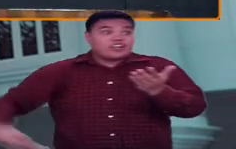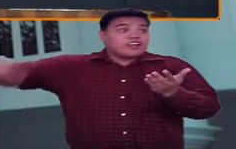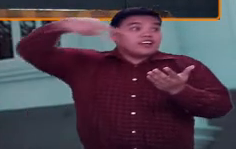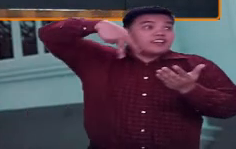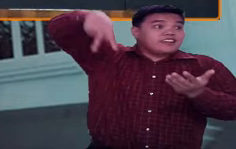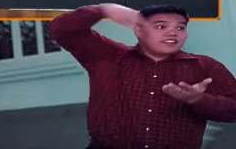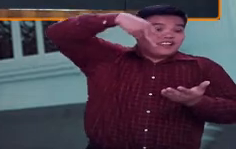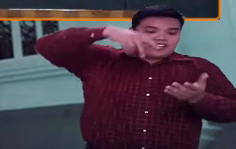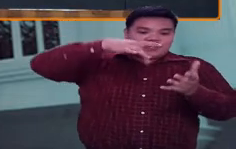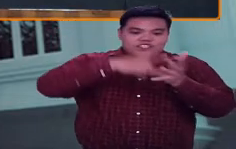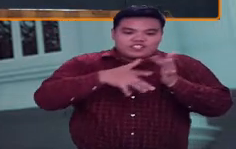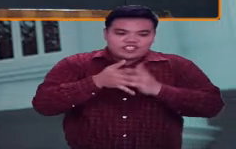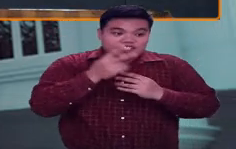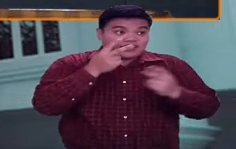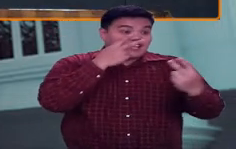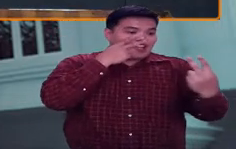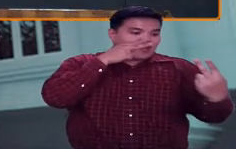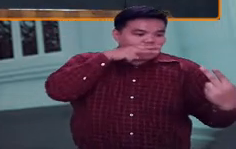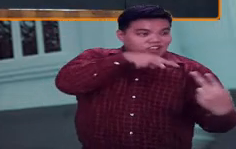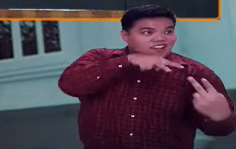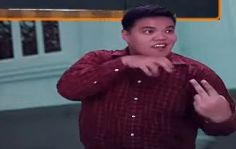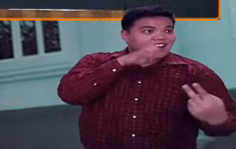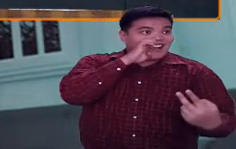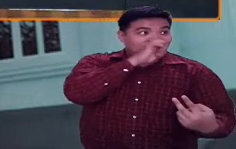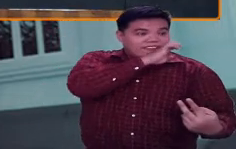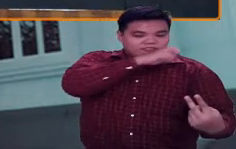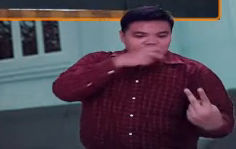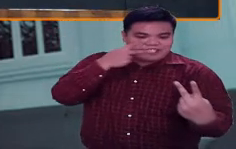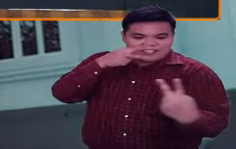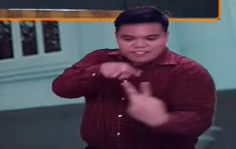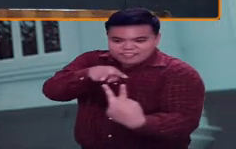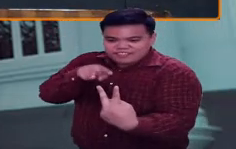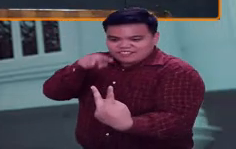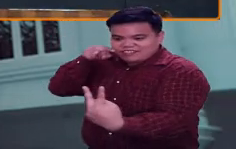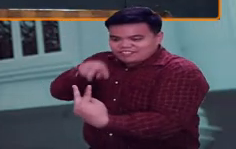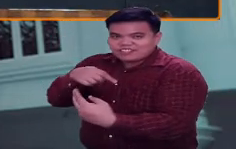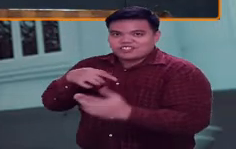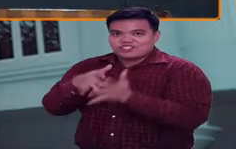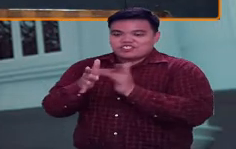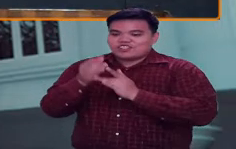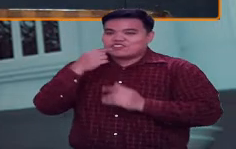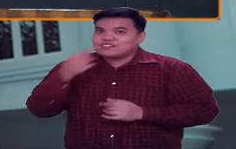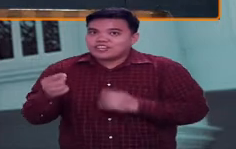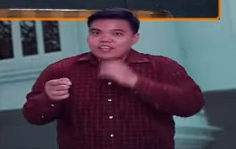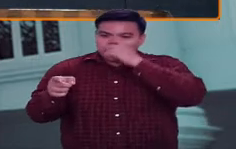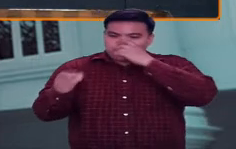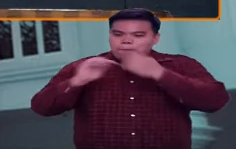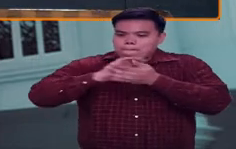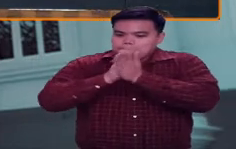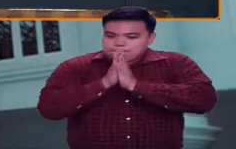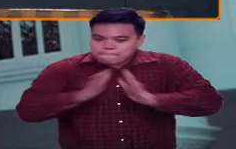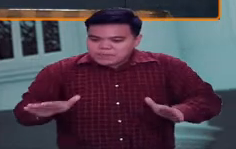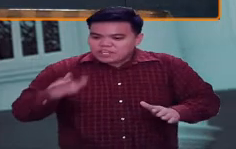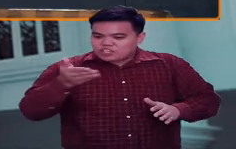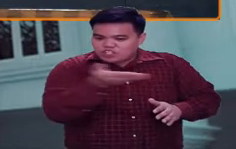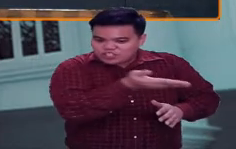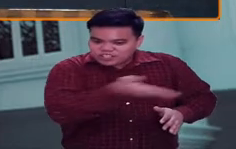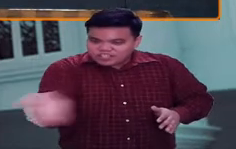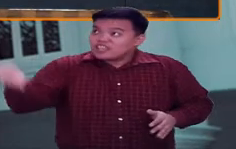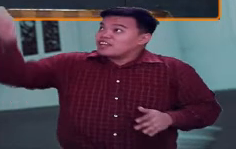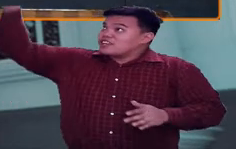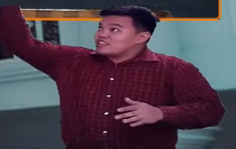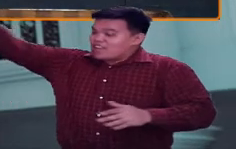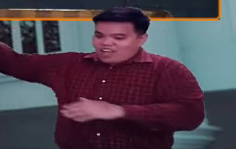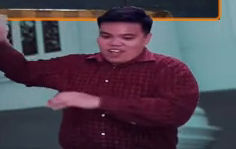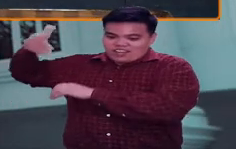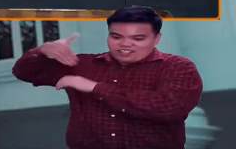into the eyes of his disciples and said in John chapter 20 and verse 21, "Peace be unto you, as my Father has sent